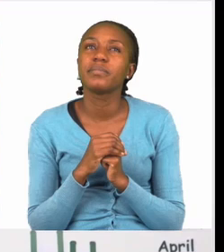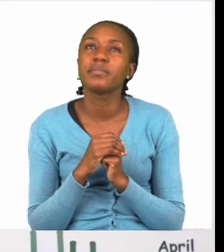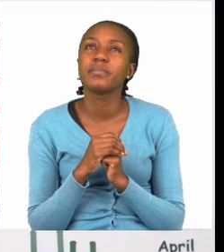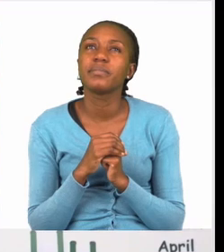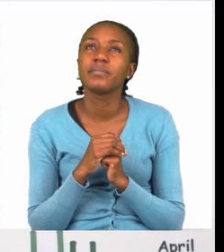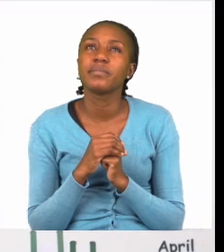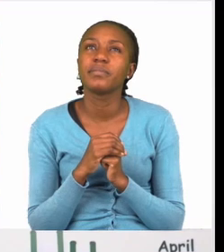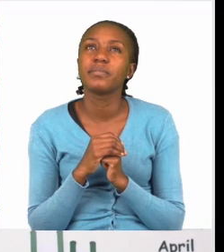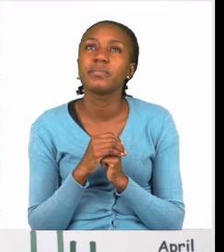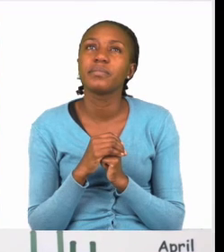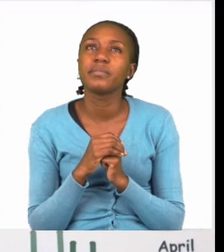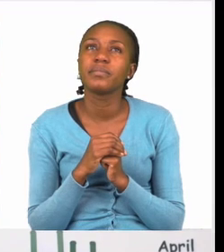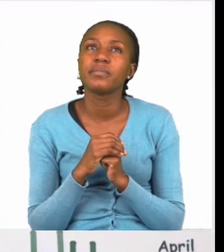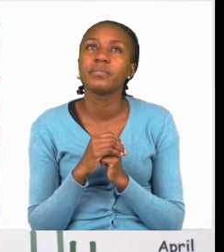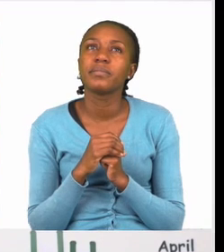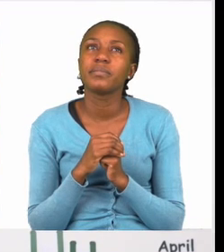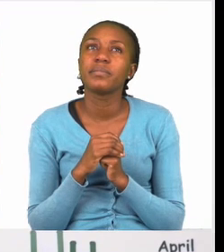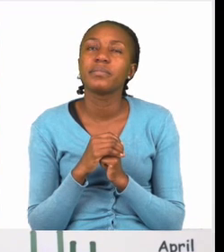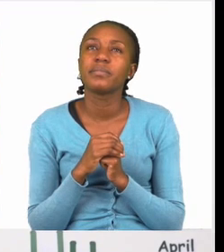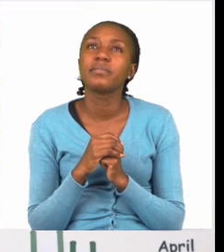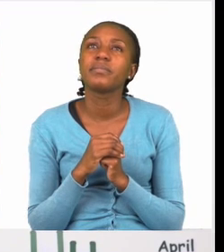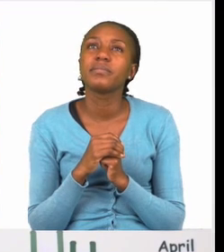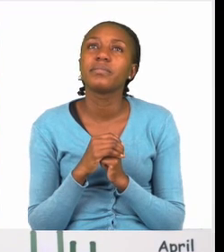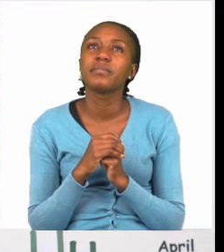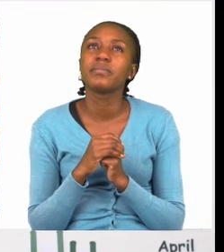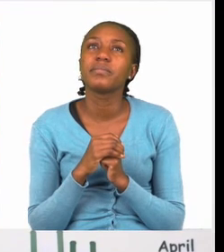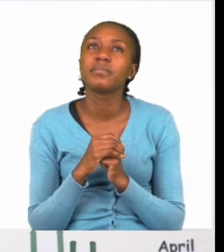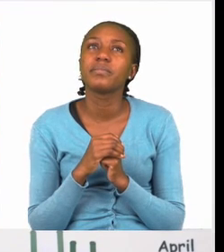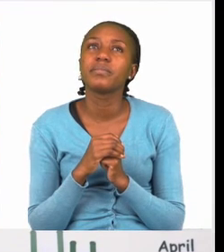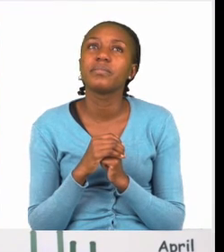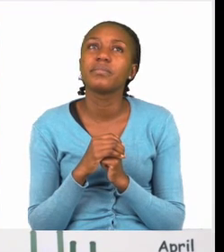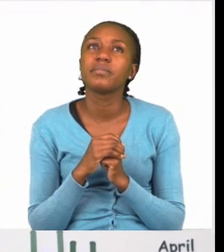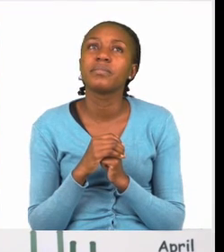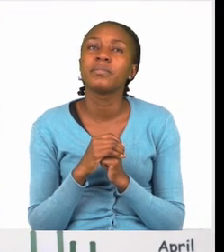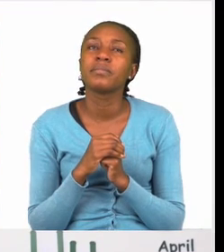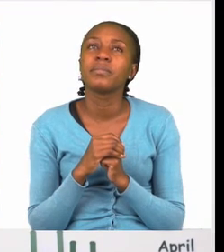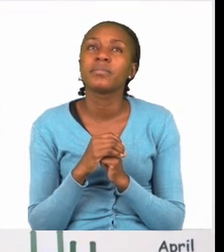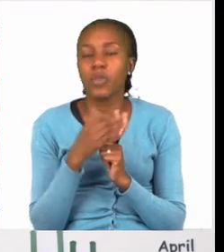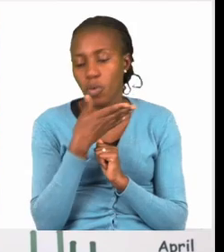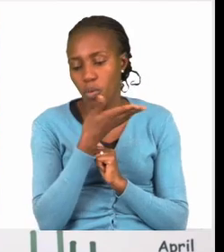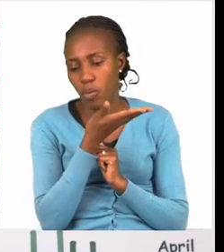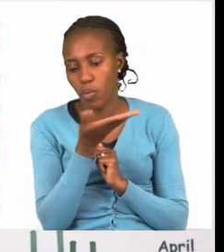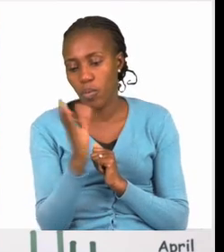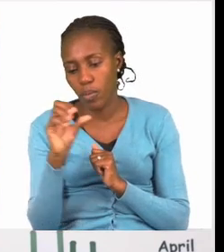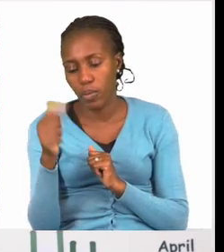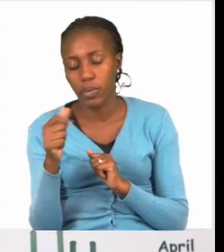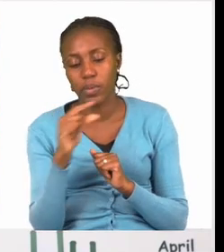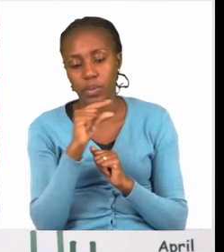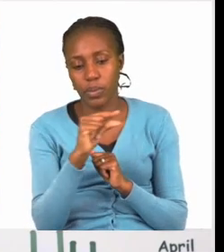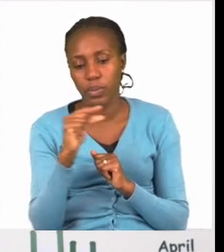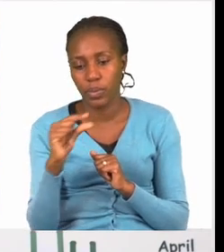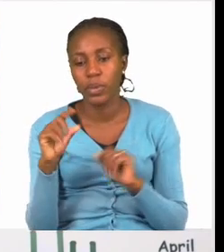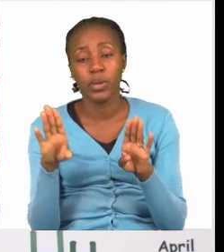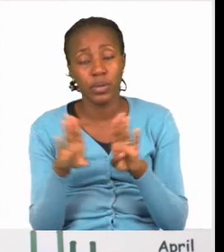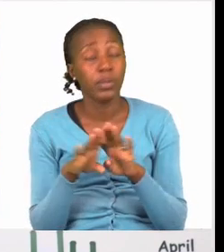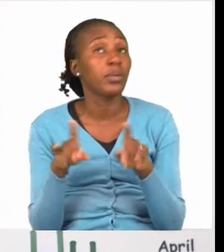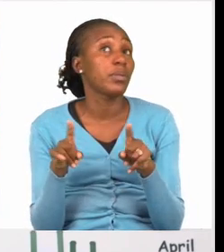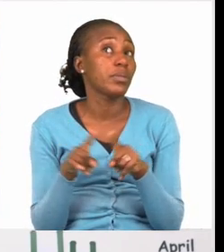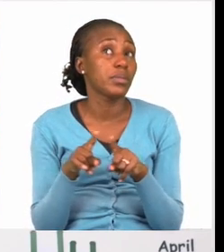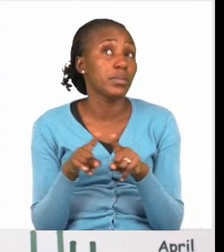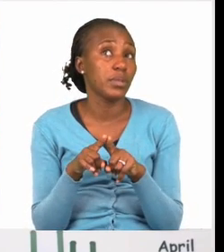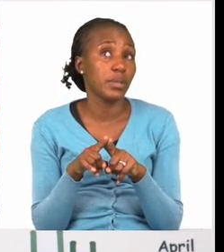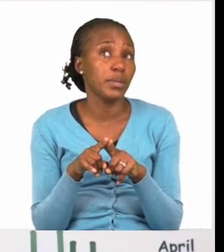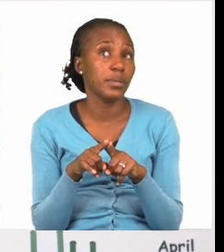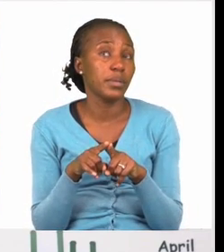1. Now everyone, you need to go ahead and do that for all the other items. Make